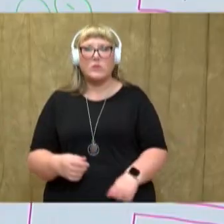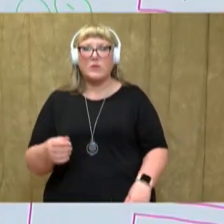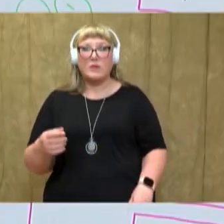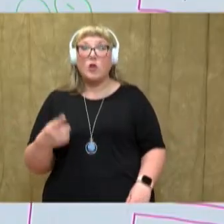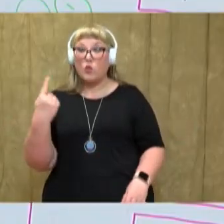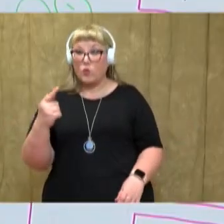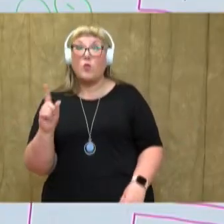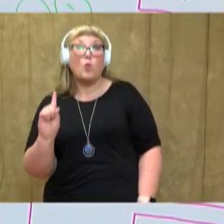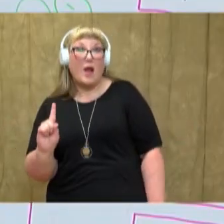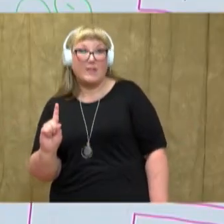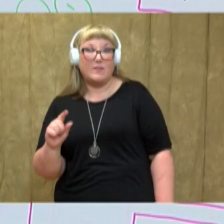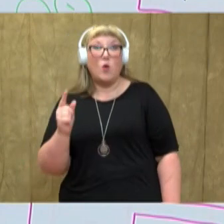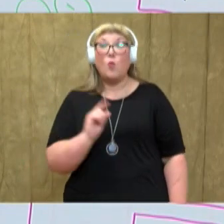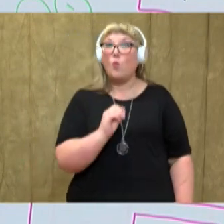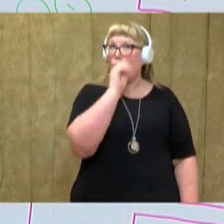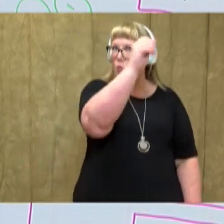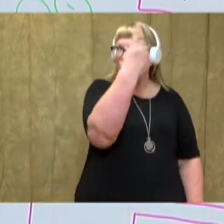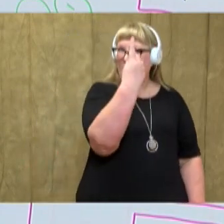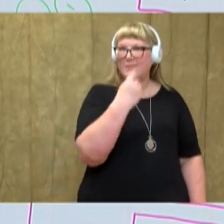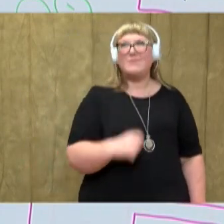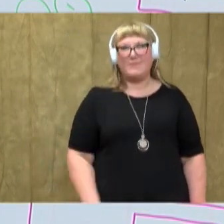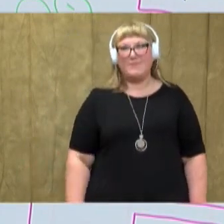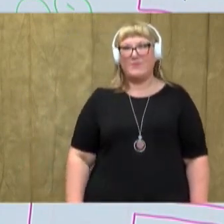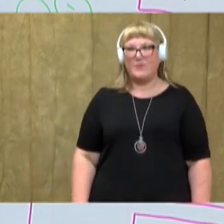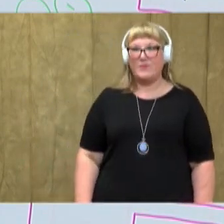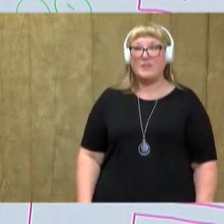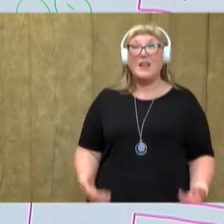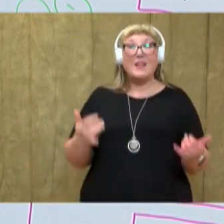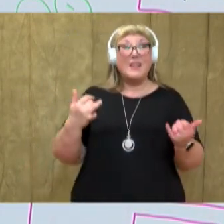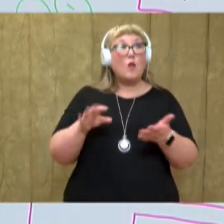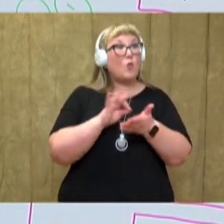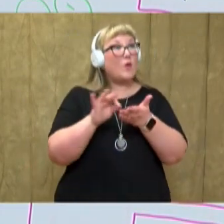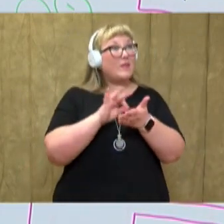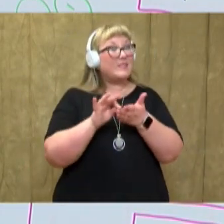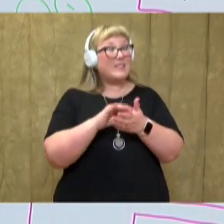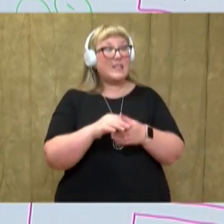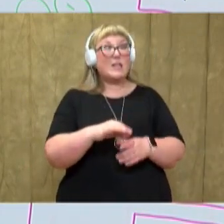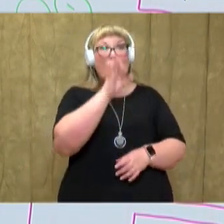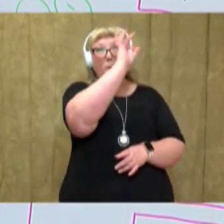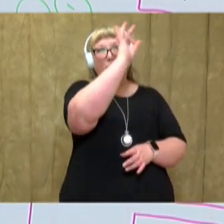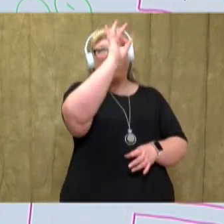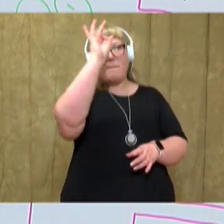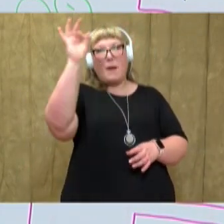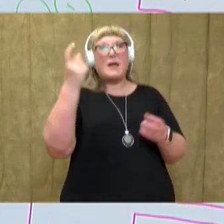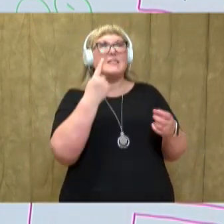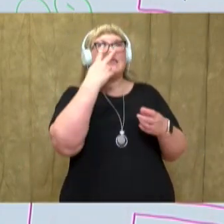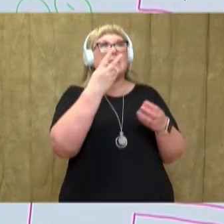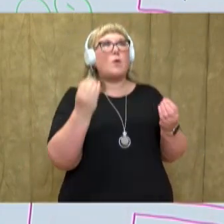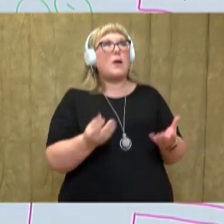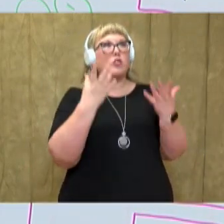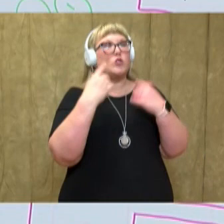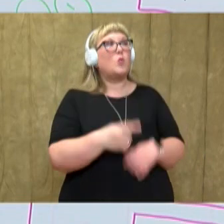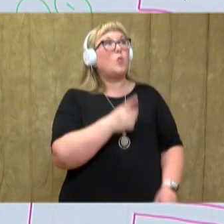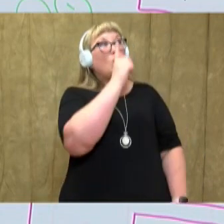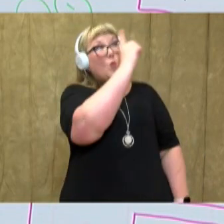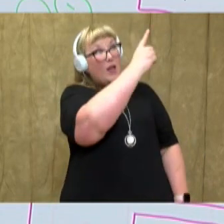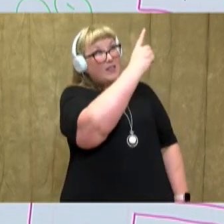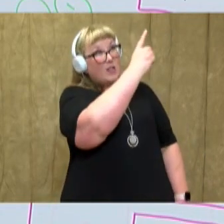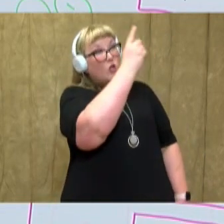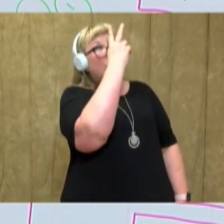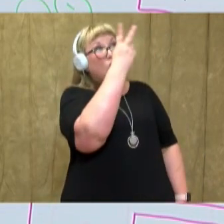Count with me. 1. Good job. All right, now let's count our dots all together.